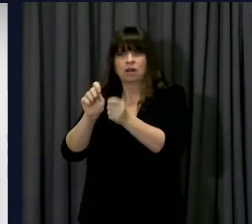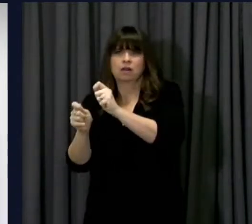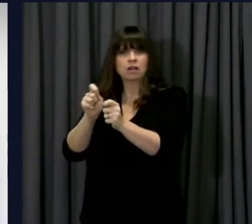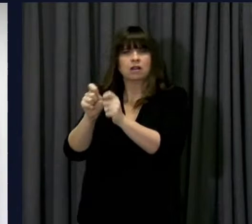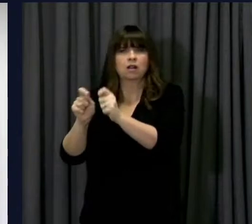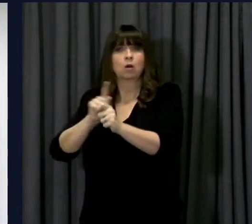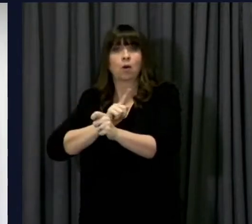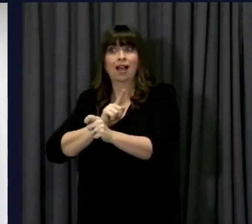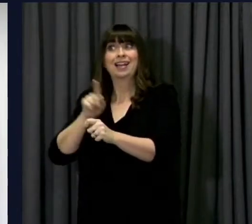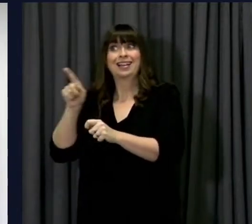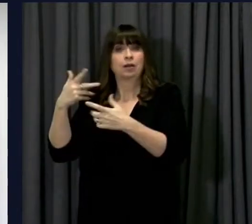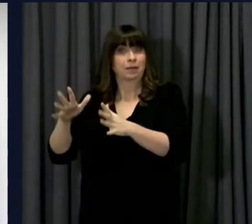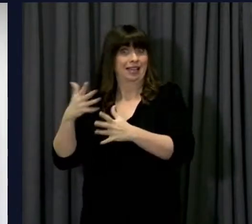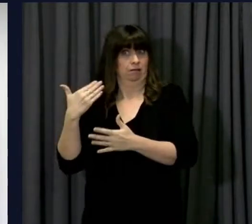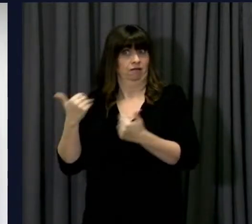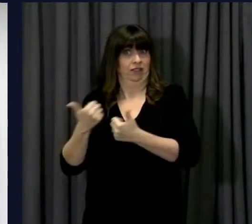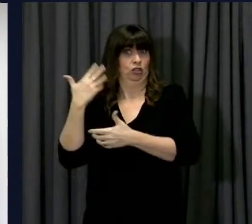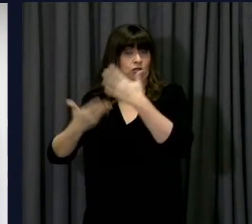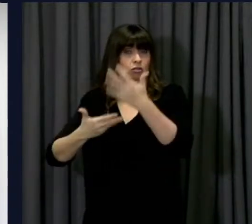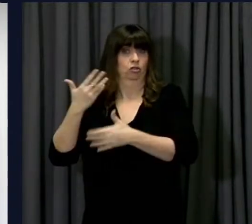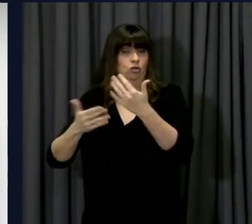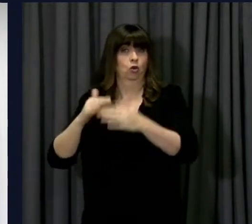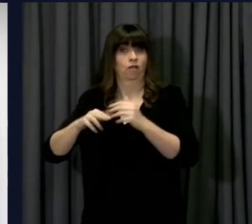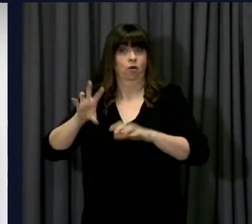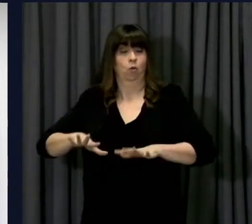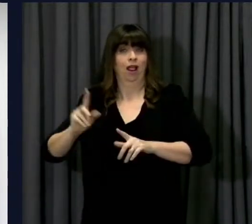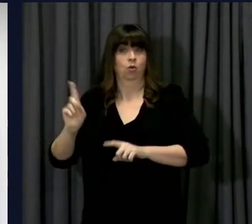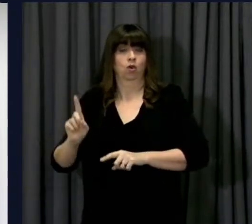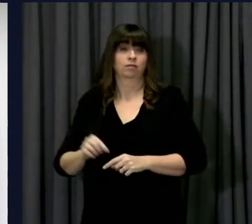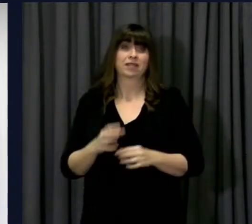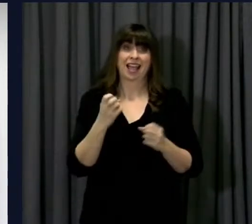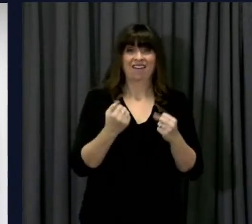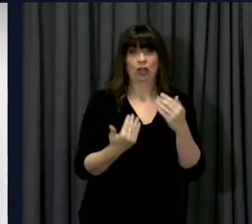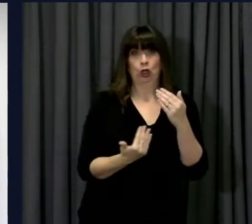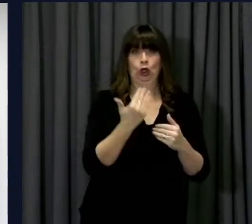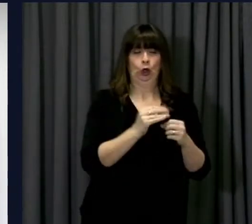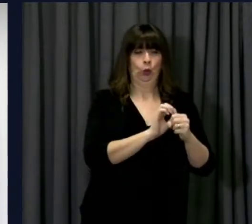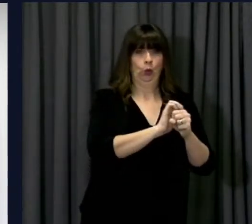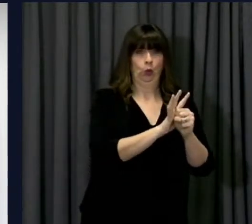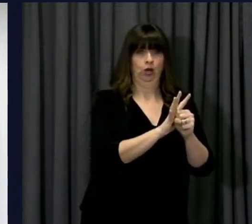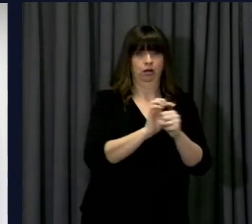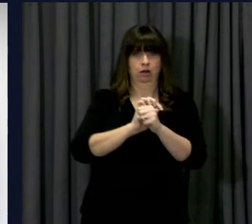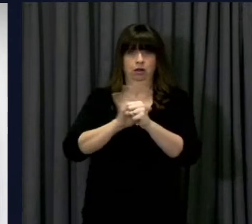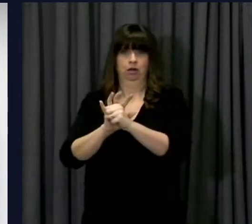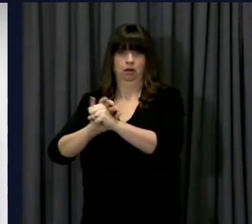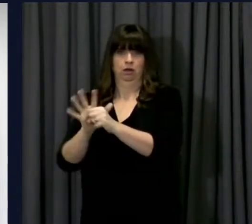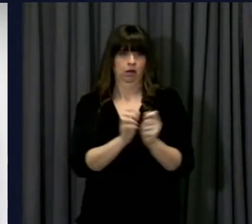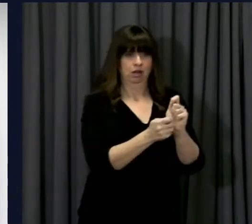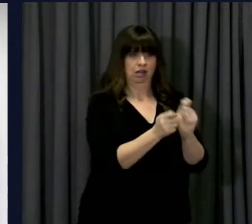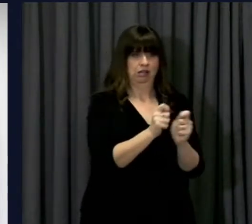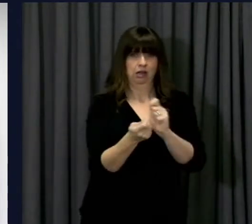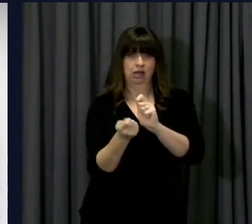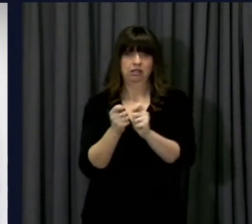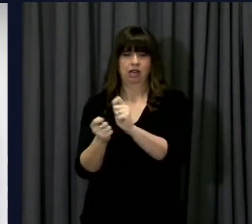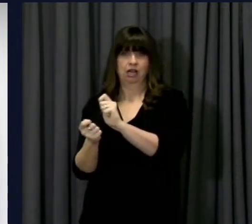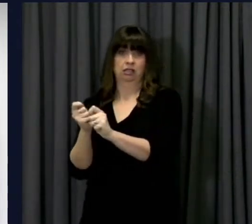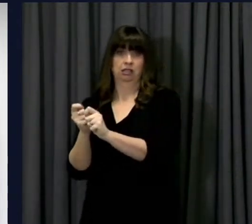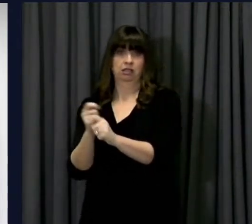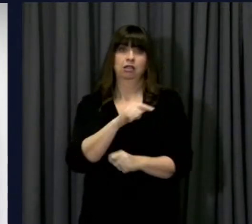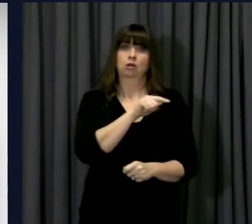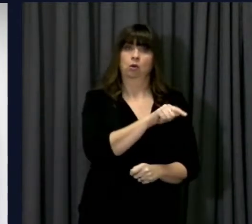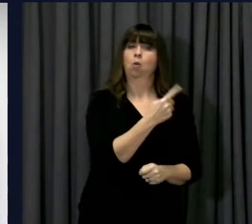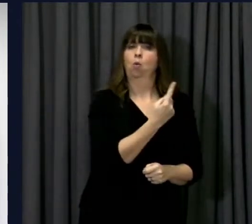in Wales. The South African variant is one of 3 new variant strains of concern that have emerged in